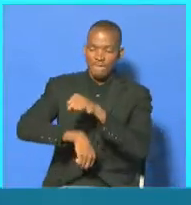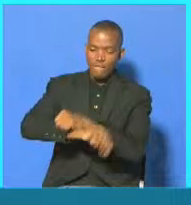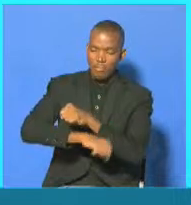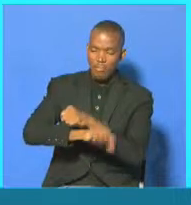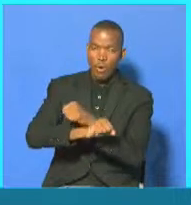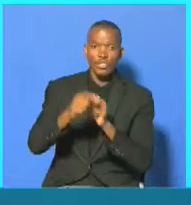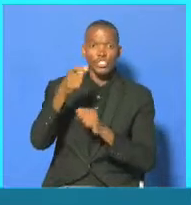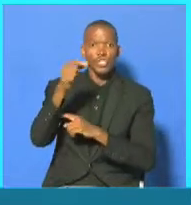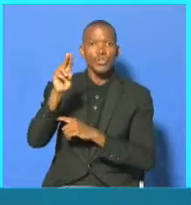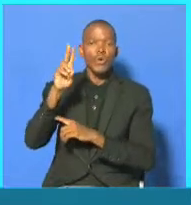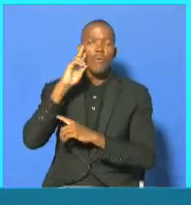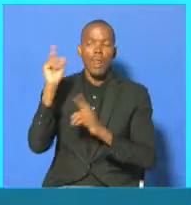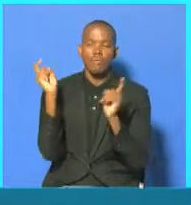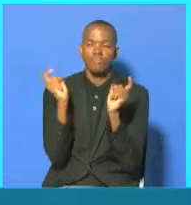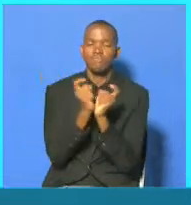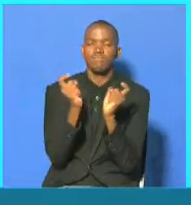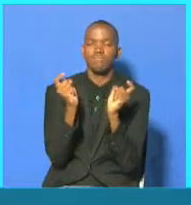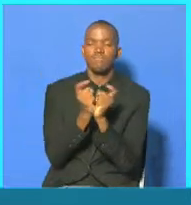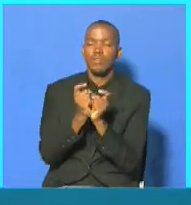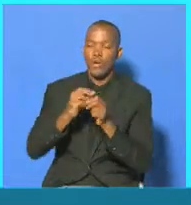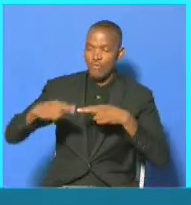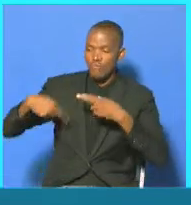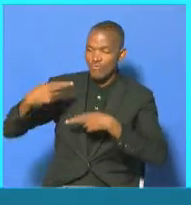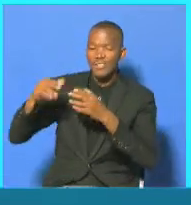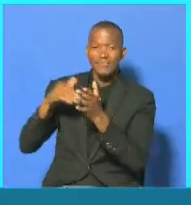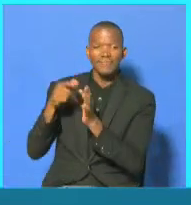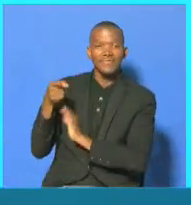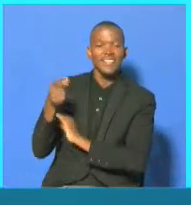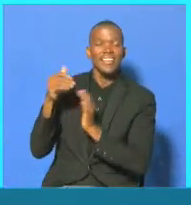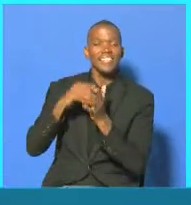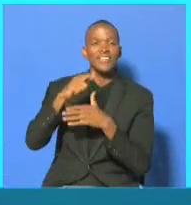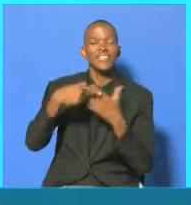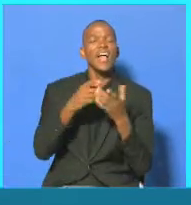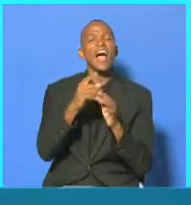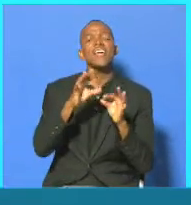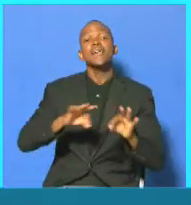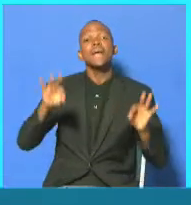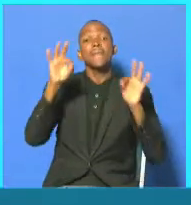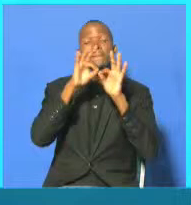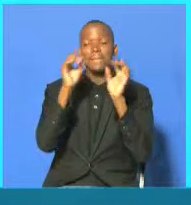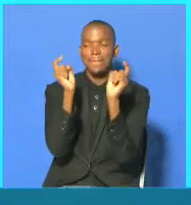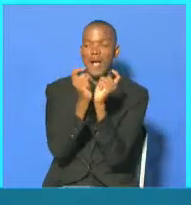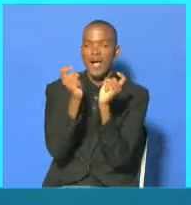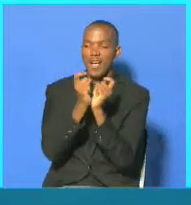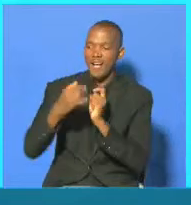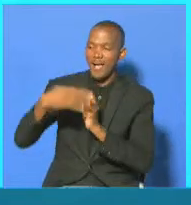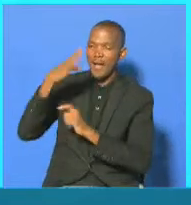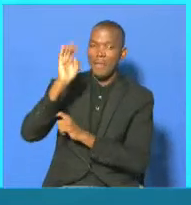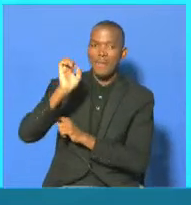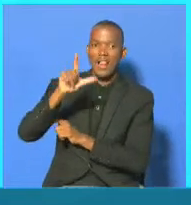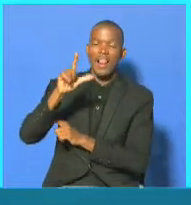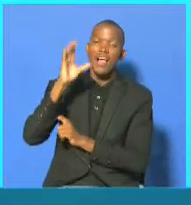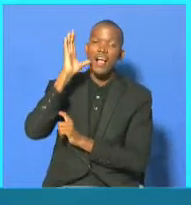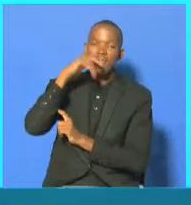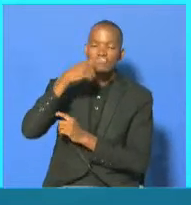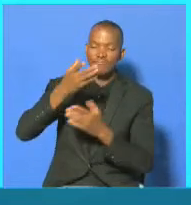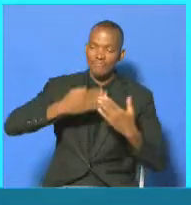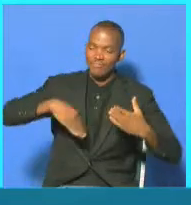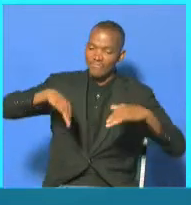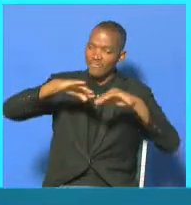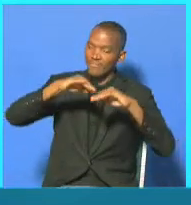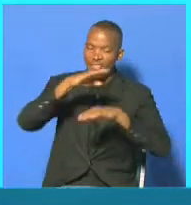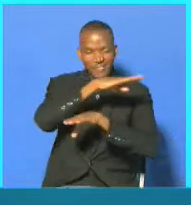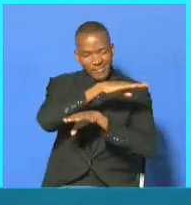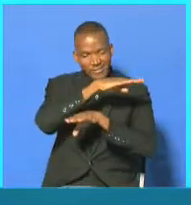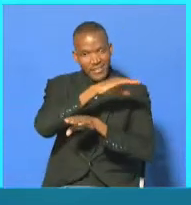Gaborone United will take on Achille Rivers Township Rollers in a crucial Botswana Premier League game to be played at the National Stadium on Saturday